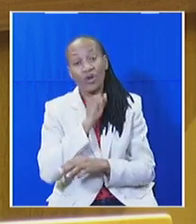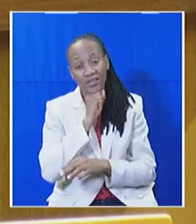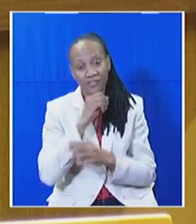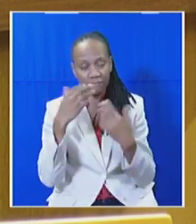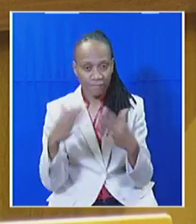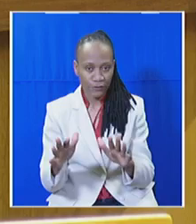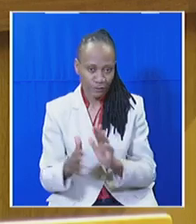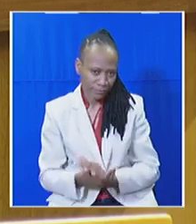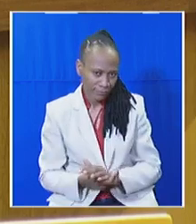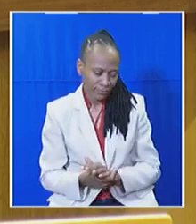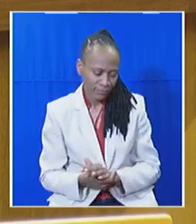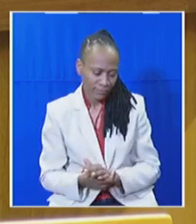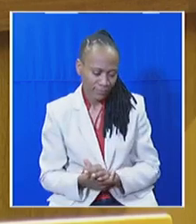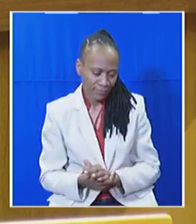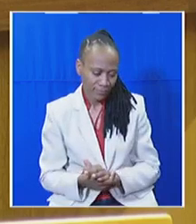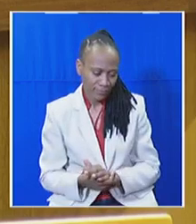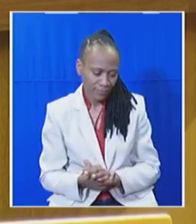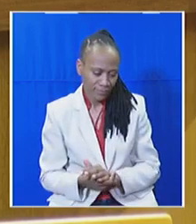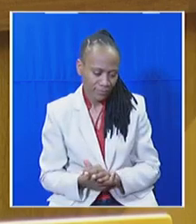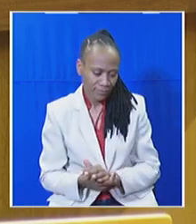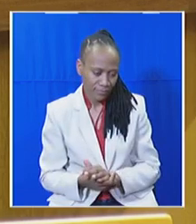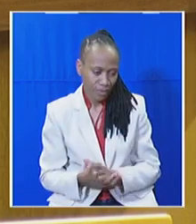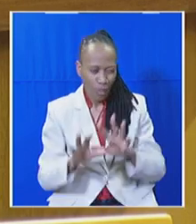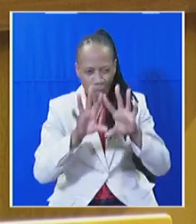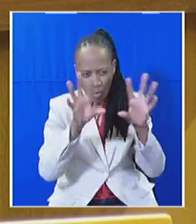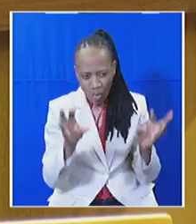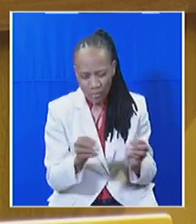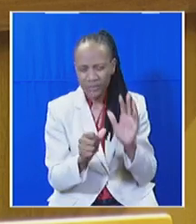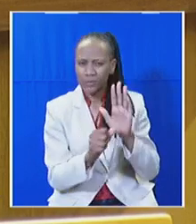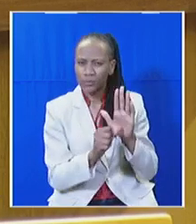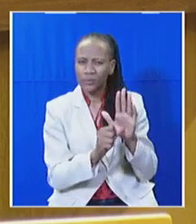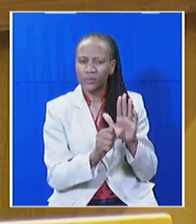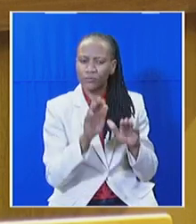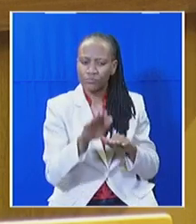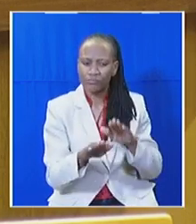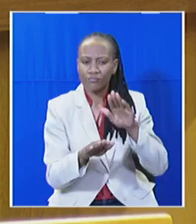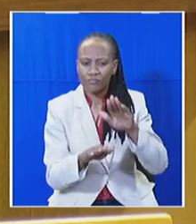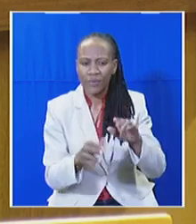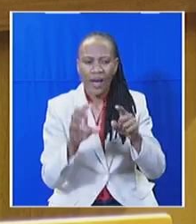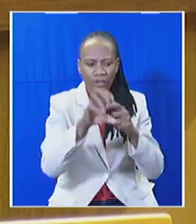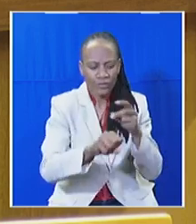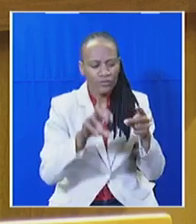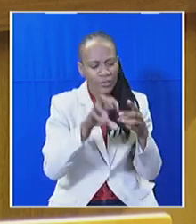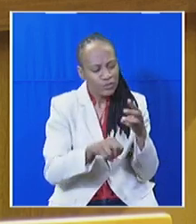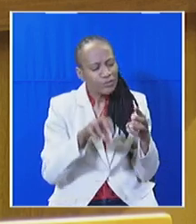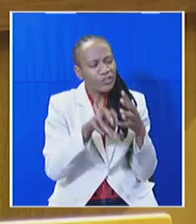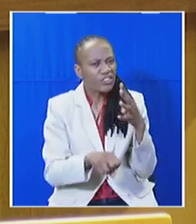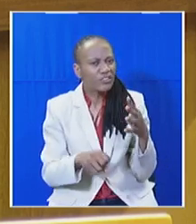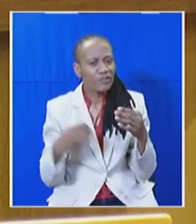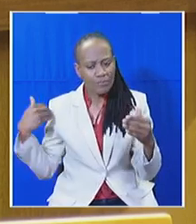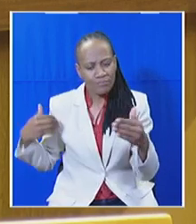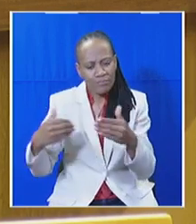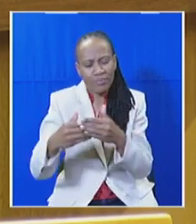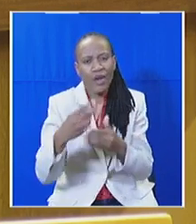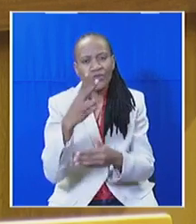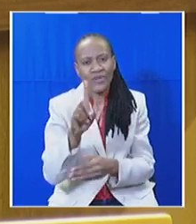These measures are important milestones in the 21 years of